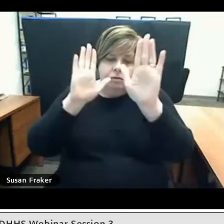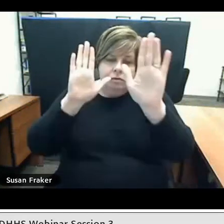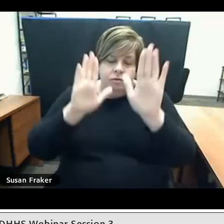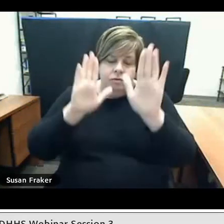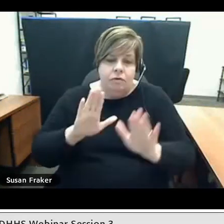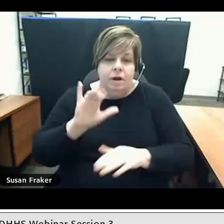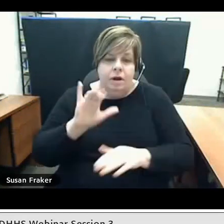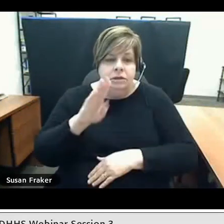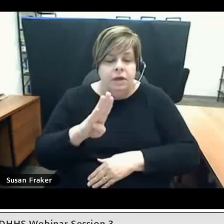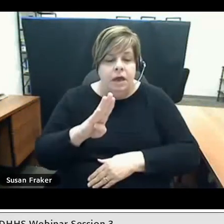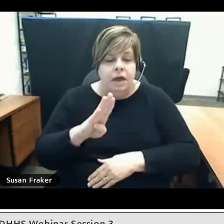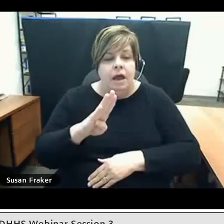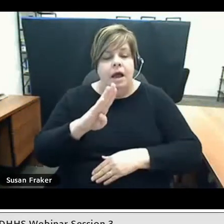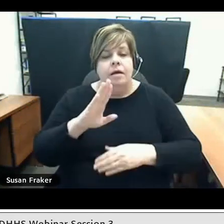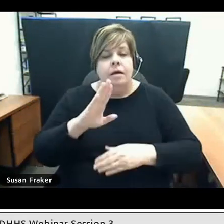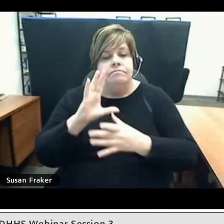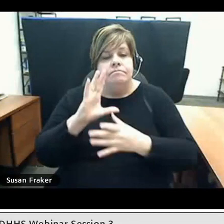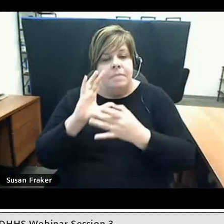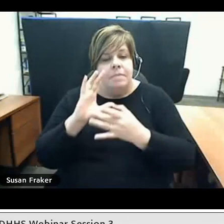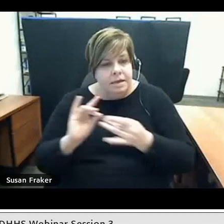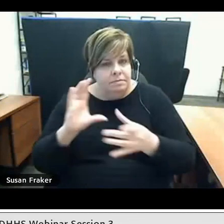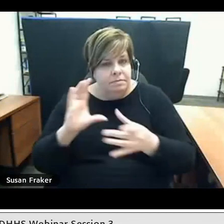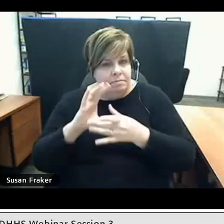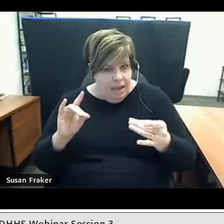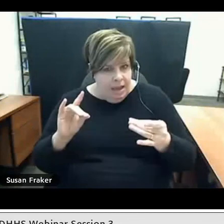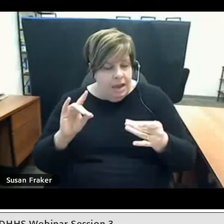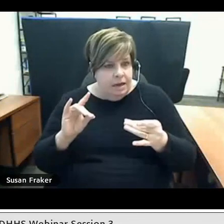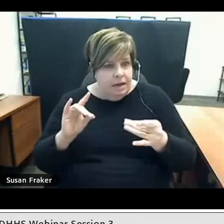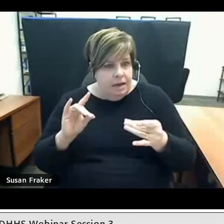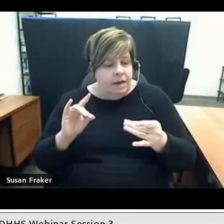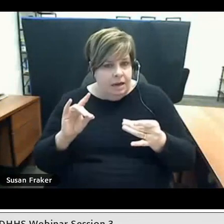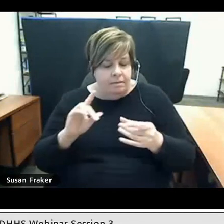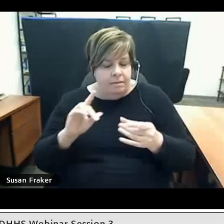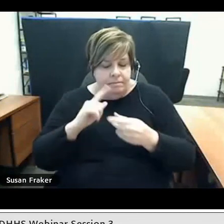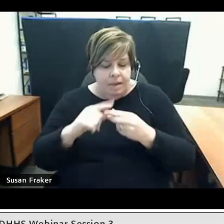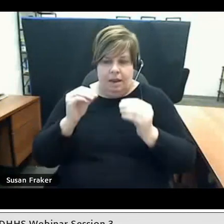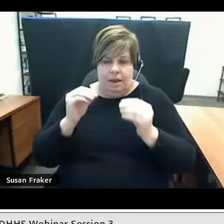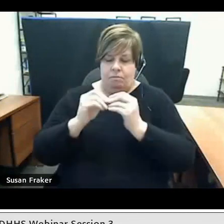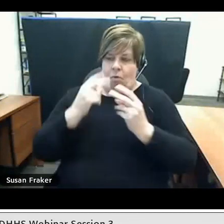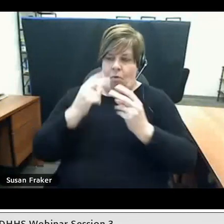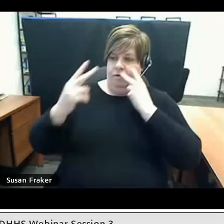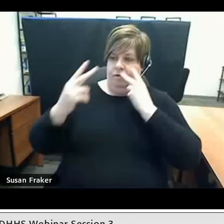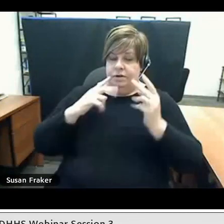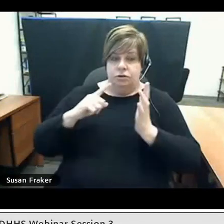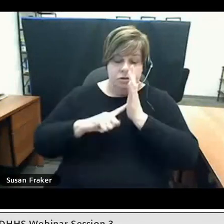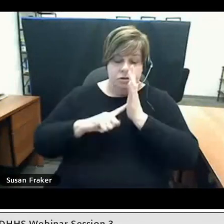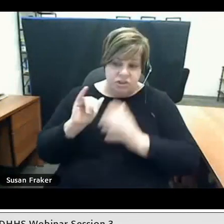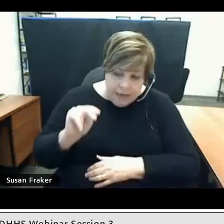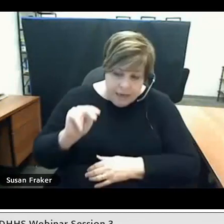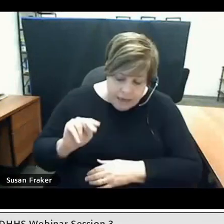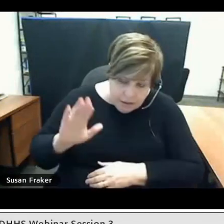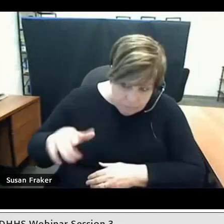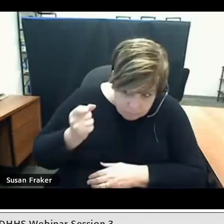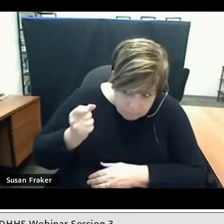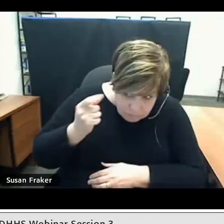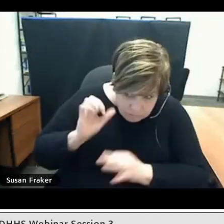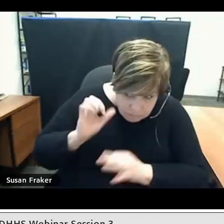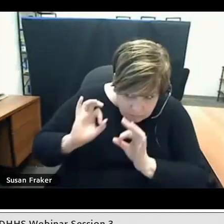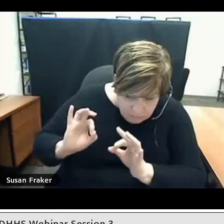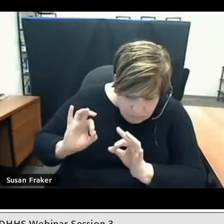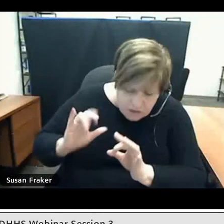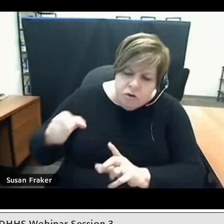job explaining some ways to do that in terms of making it visual, checking in with a deaf individual, asking them to